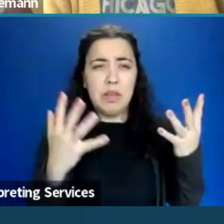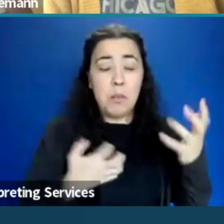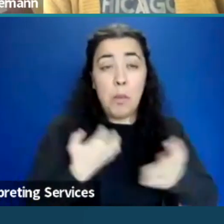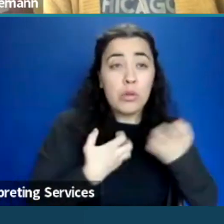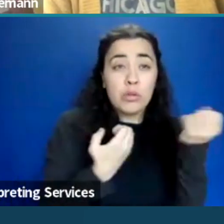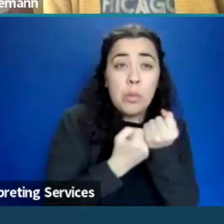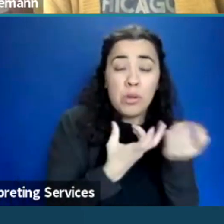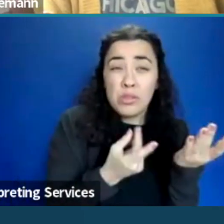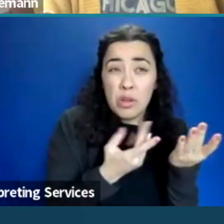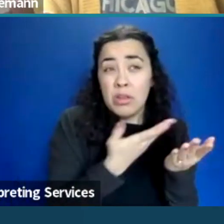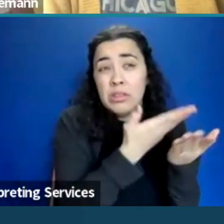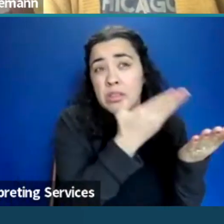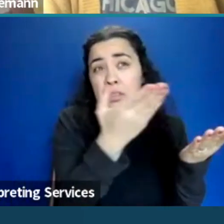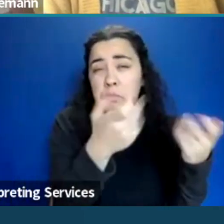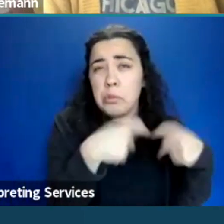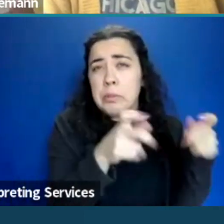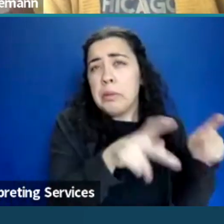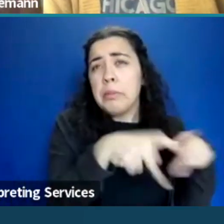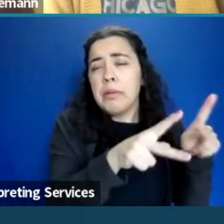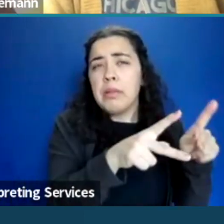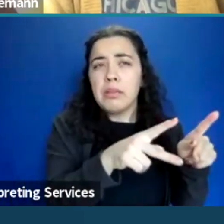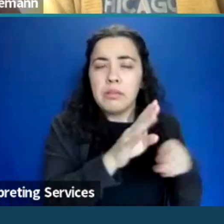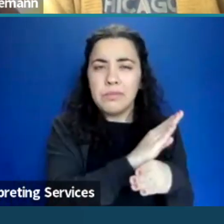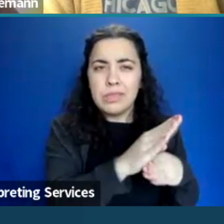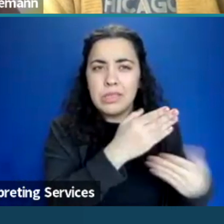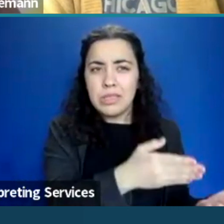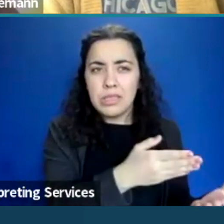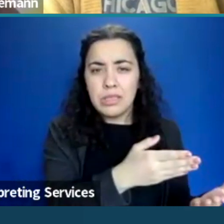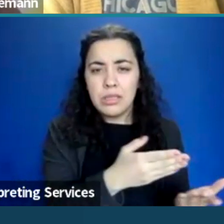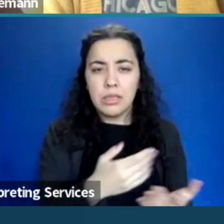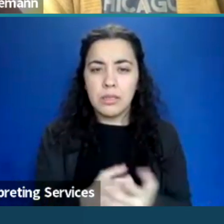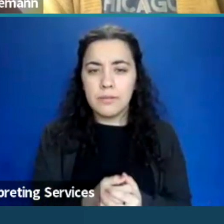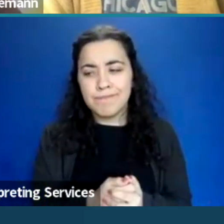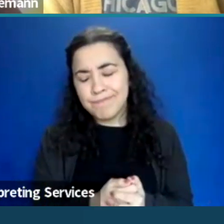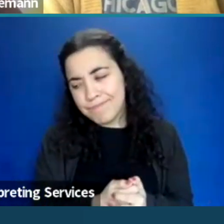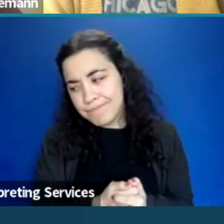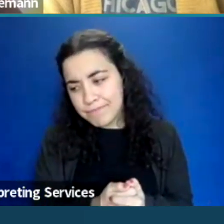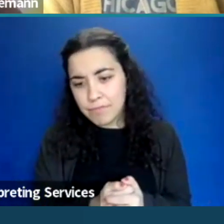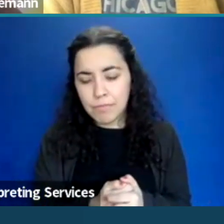are permitted in businesses. I mean,